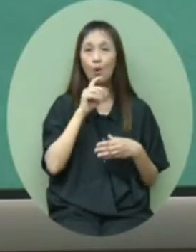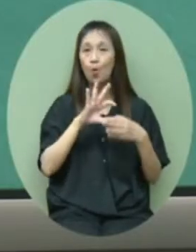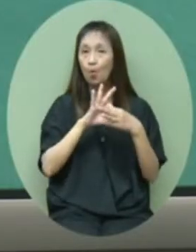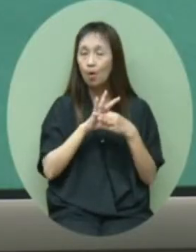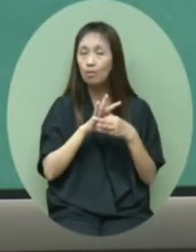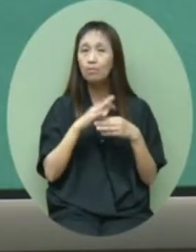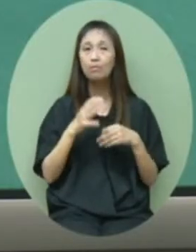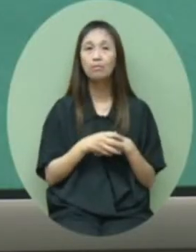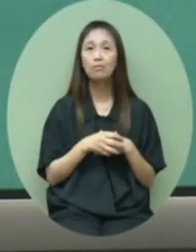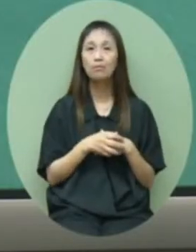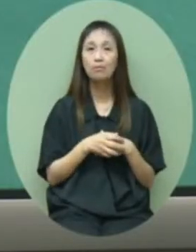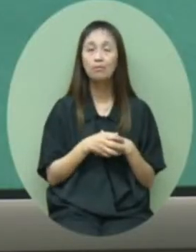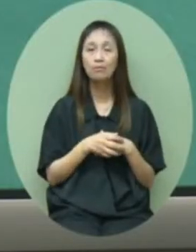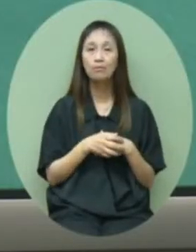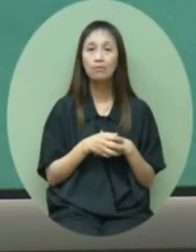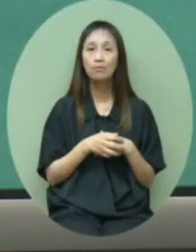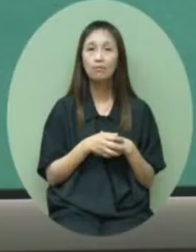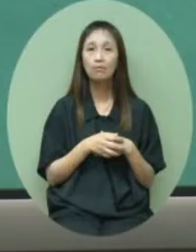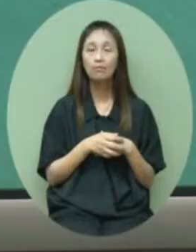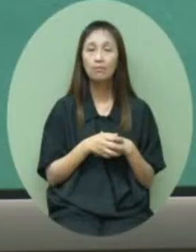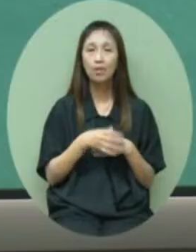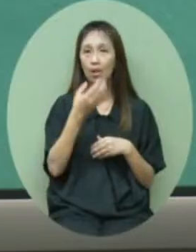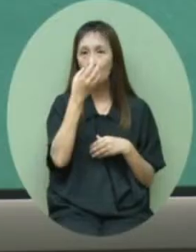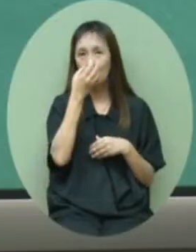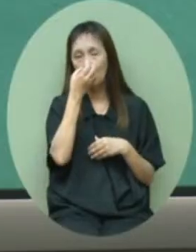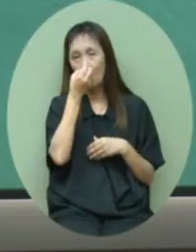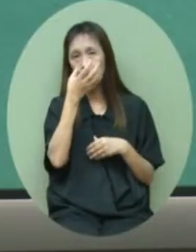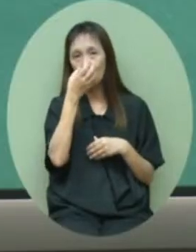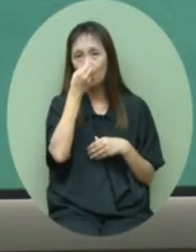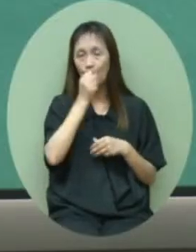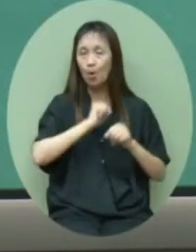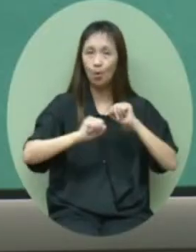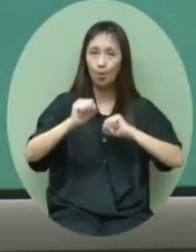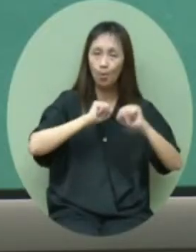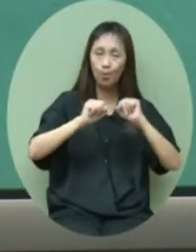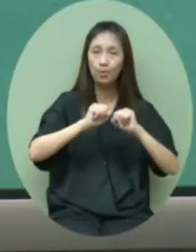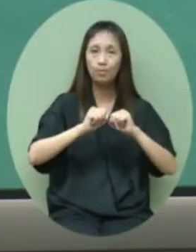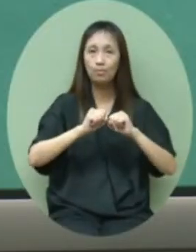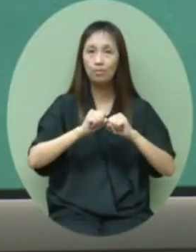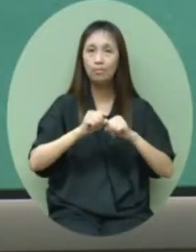Mr. Xia is very concerned about Hong Kong,